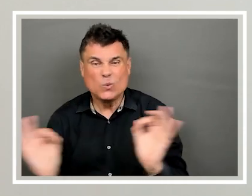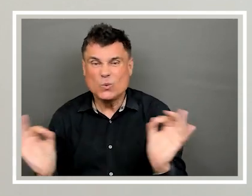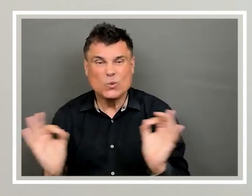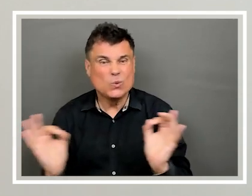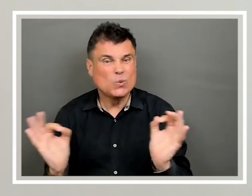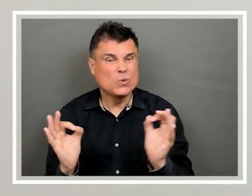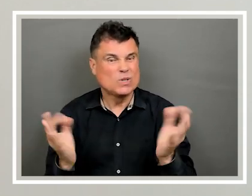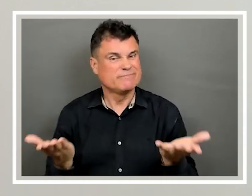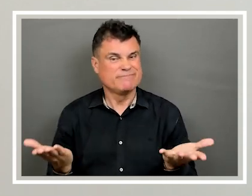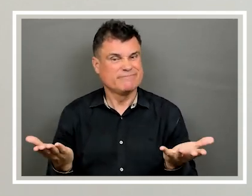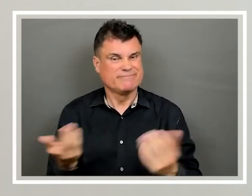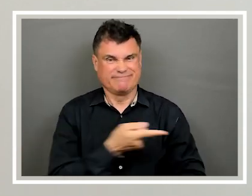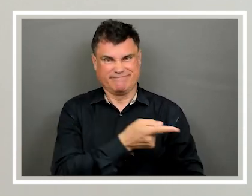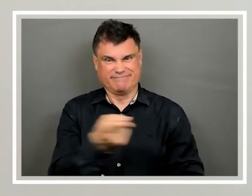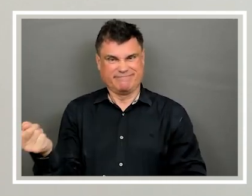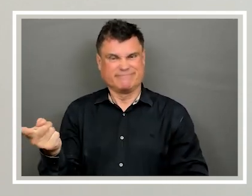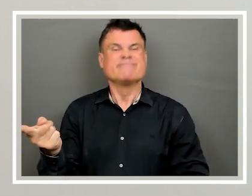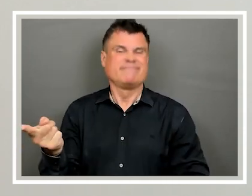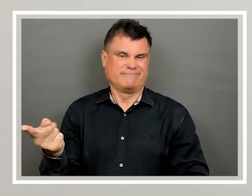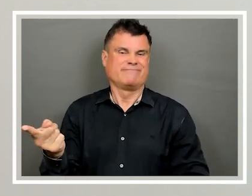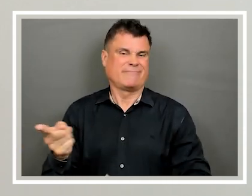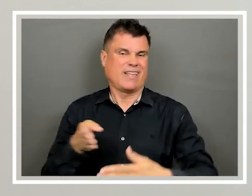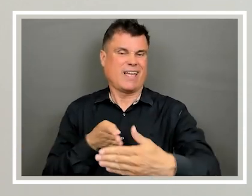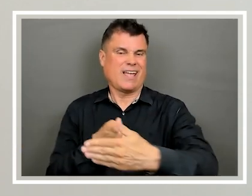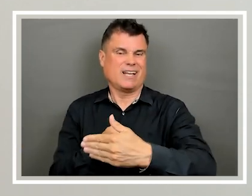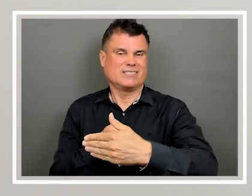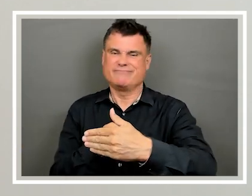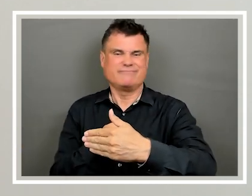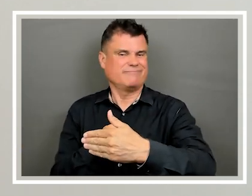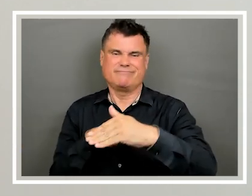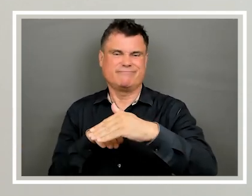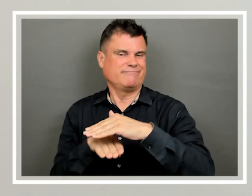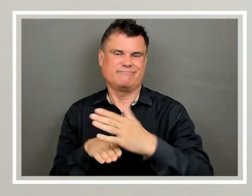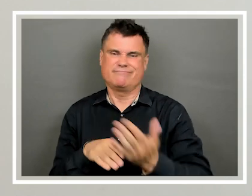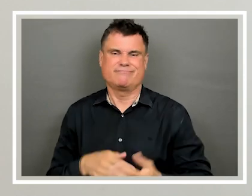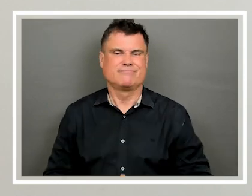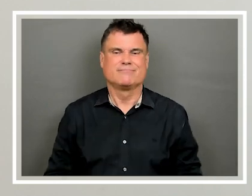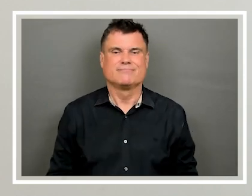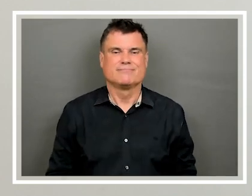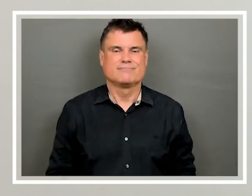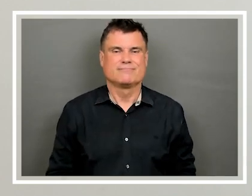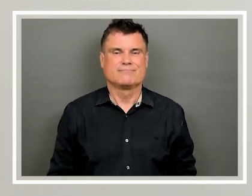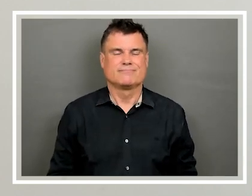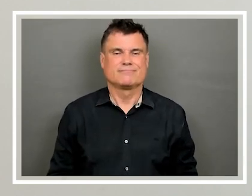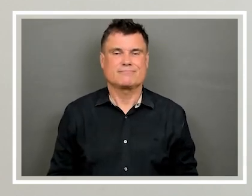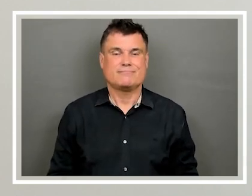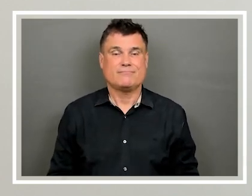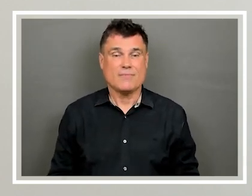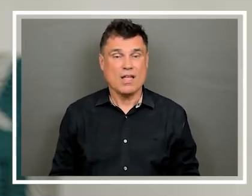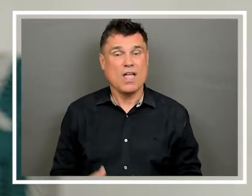The reason for this is that there are no interpreters, captions, or accessibility features on TV.